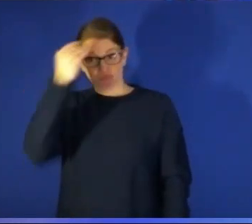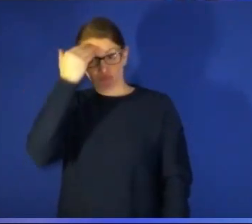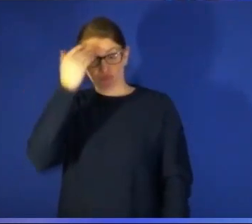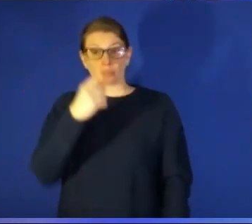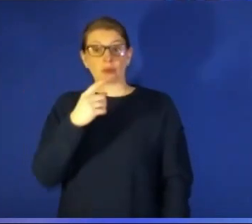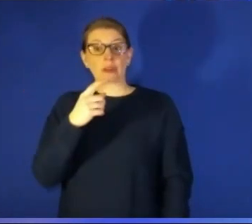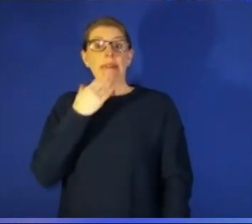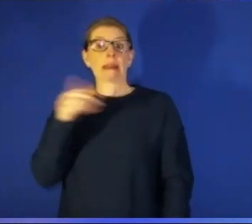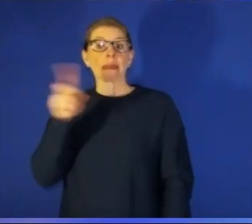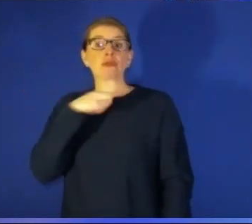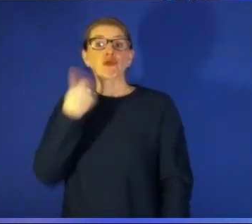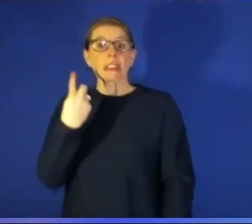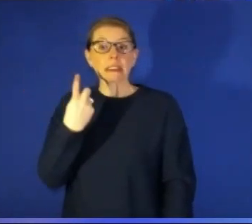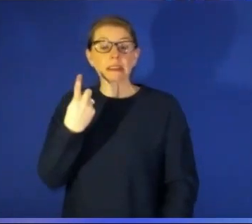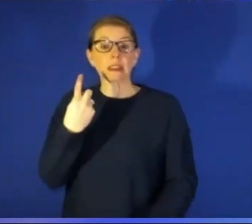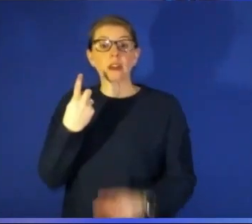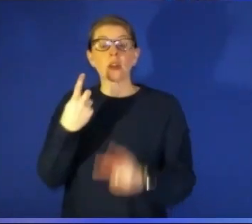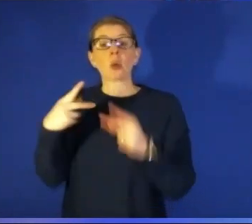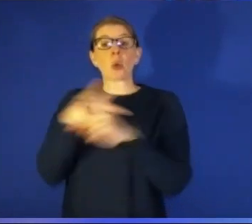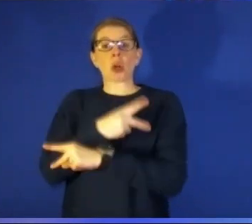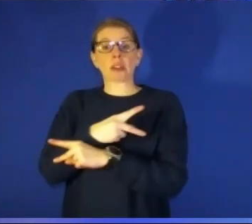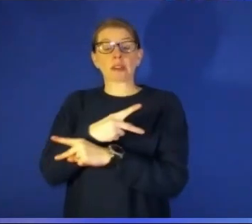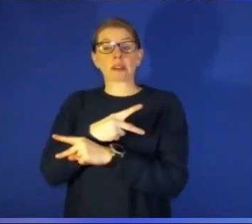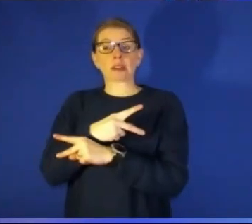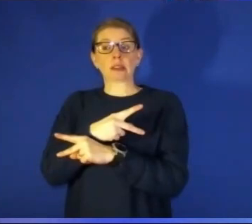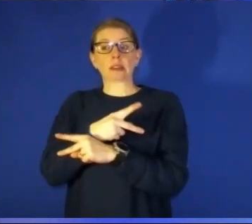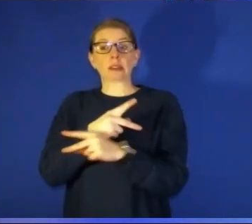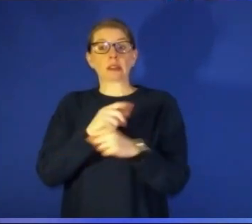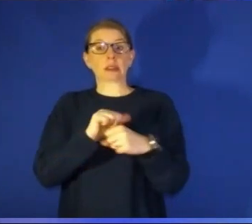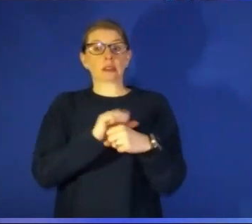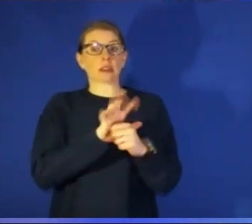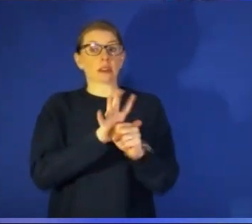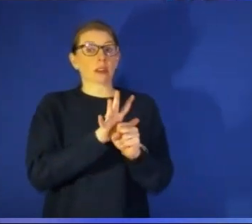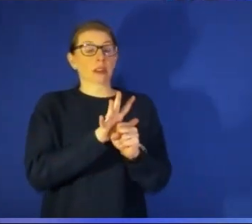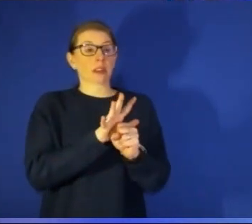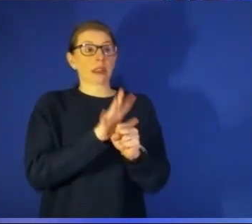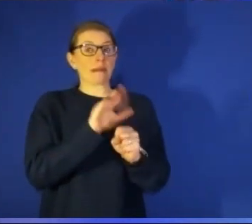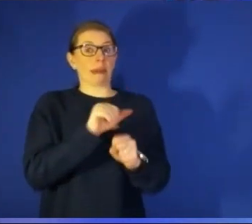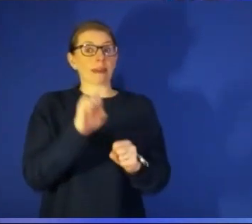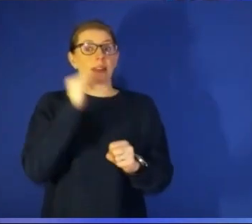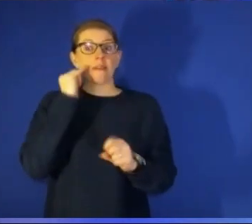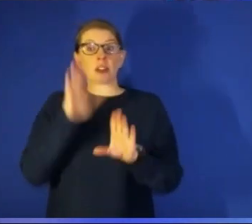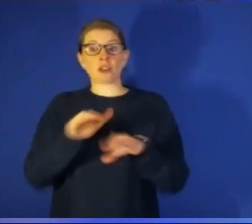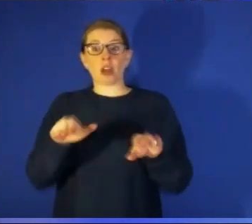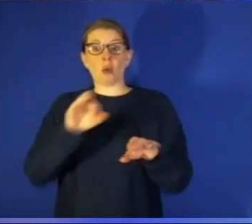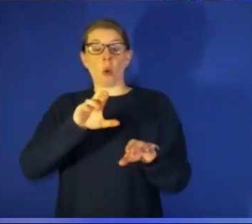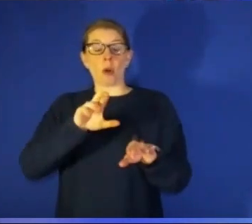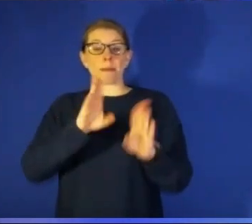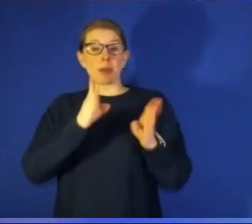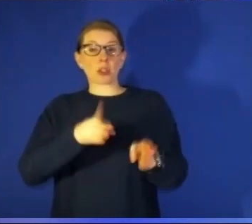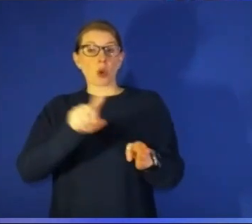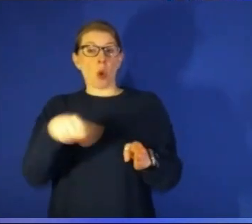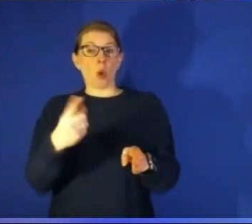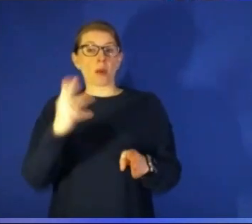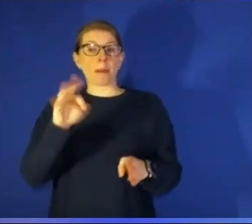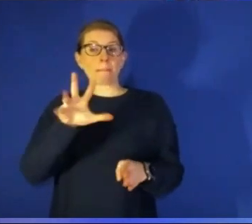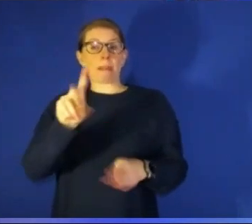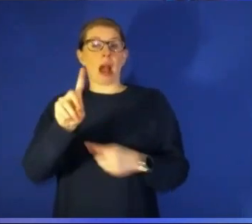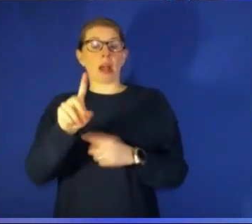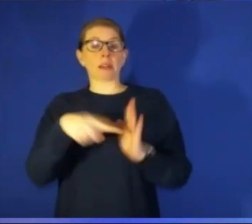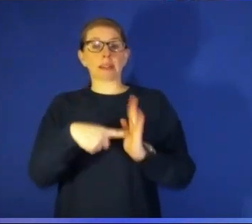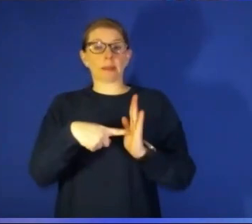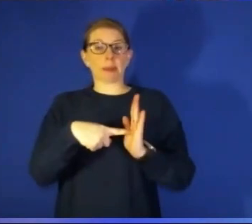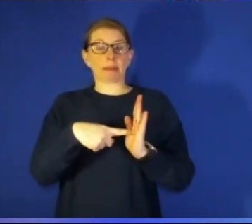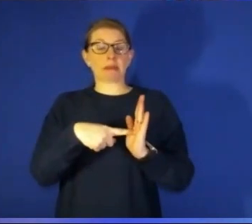prevalent as to the severity of COVID-19 cases? If a child or person only had mild symptoms like sniffles and a light cough, does